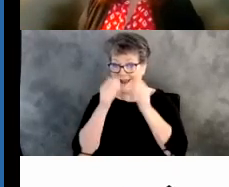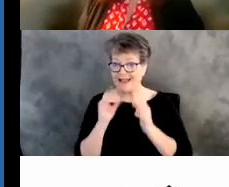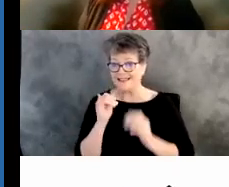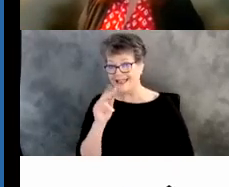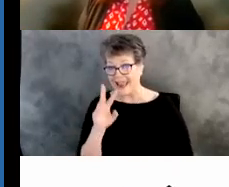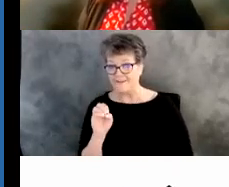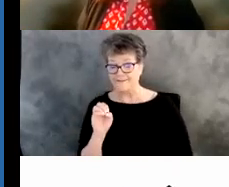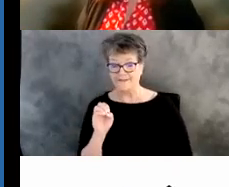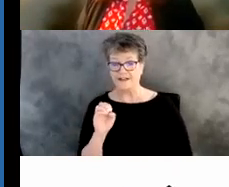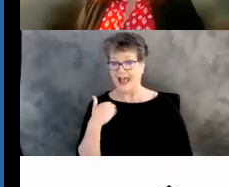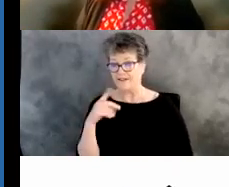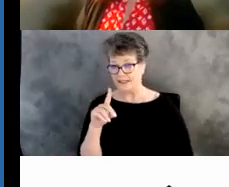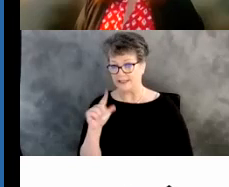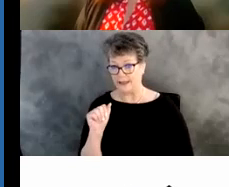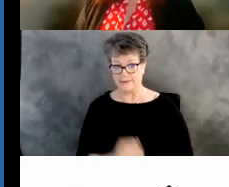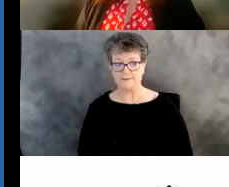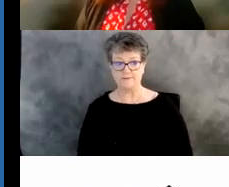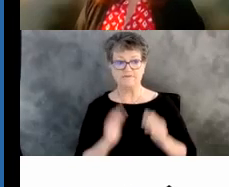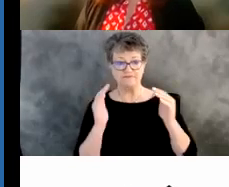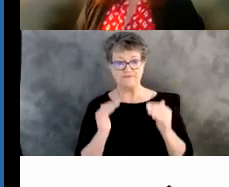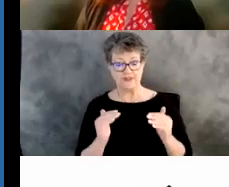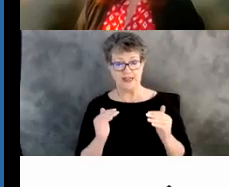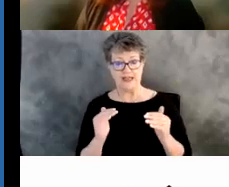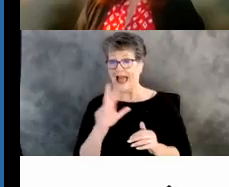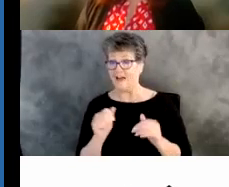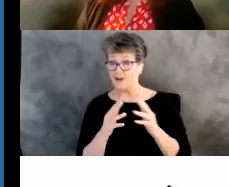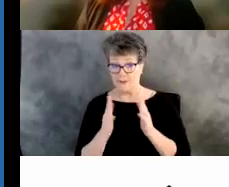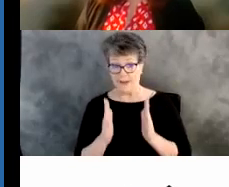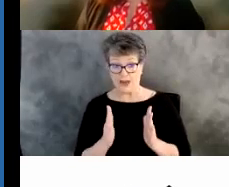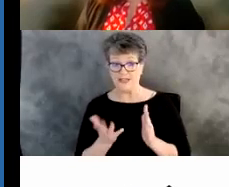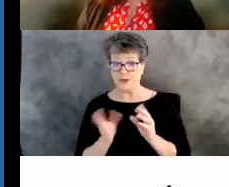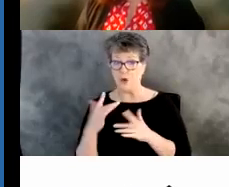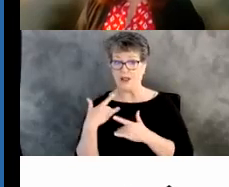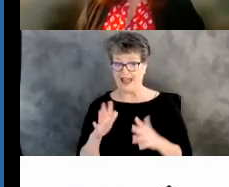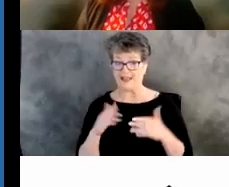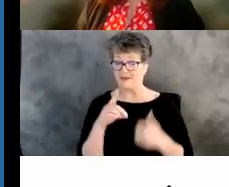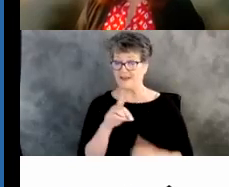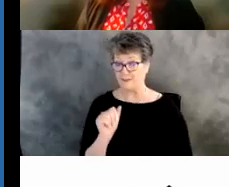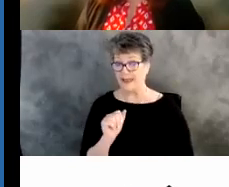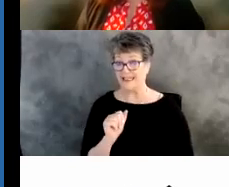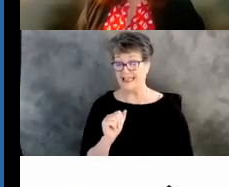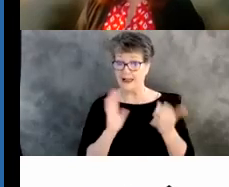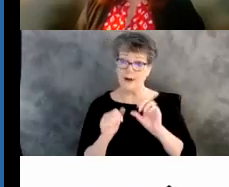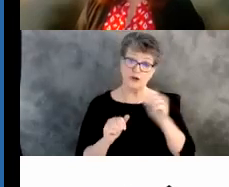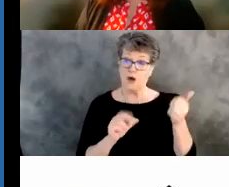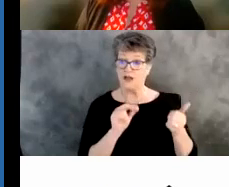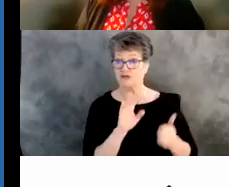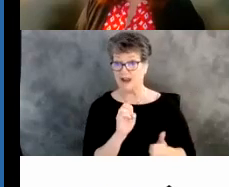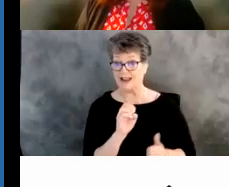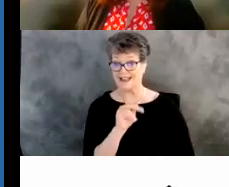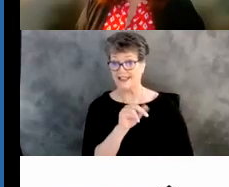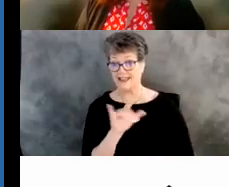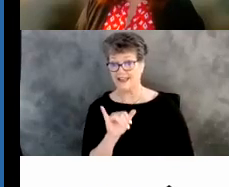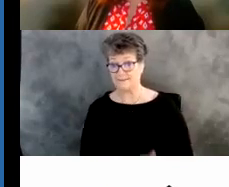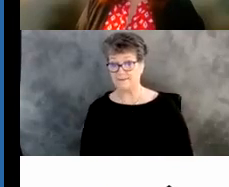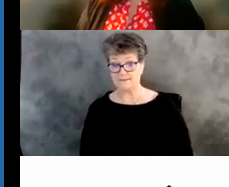Natives have a disability, and that African Americans are more likely to have disabilities than other races and